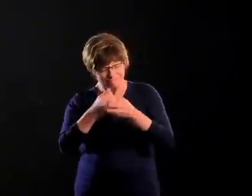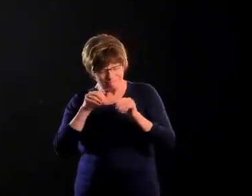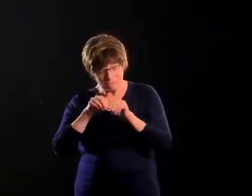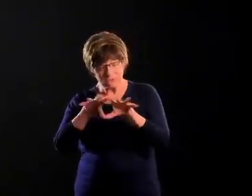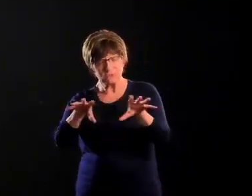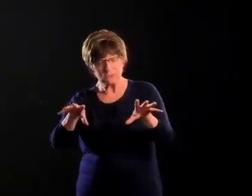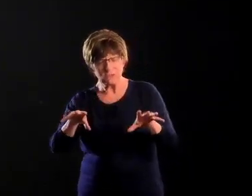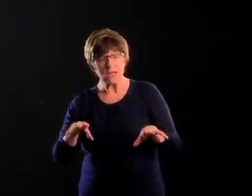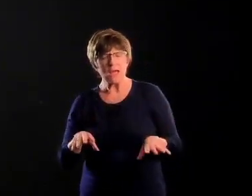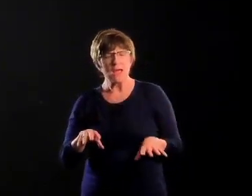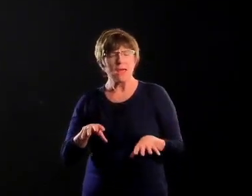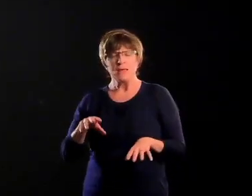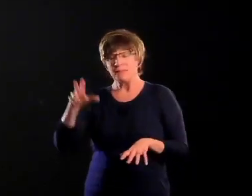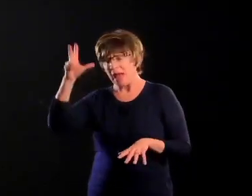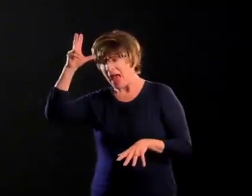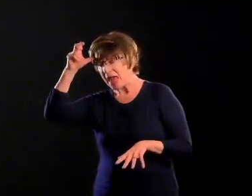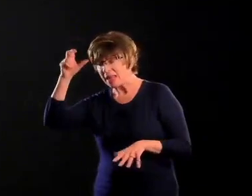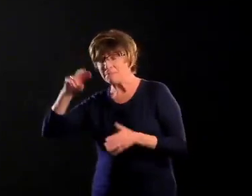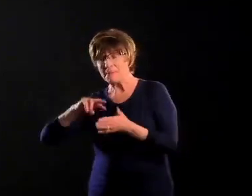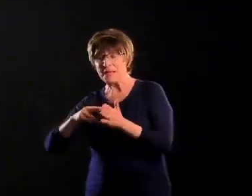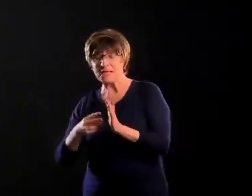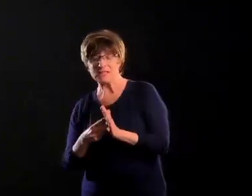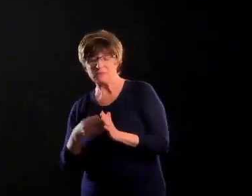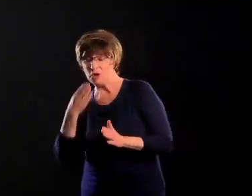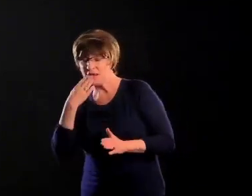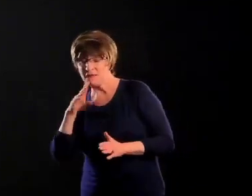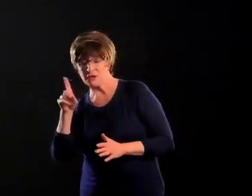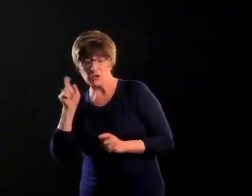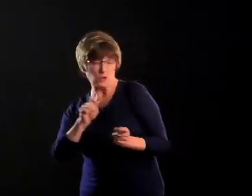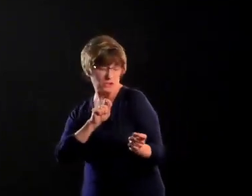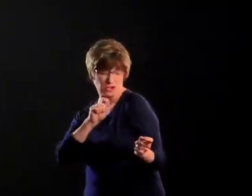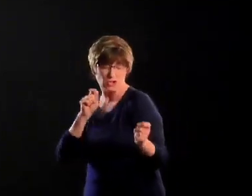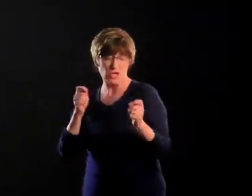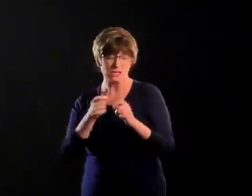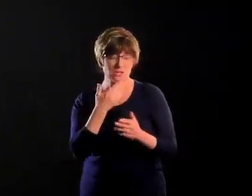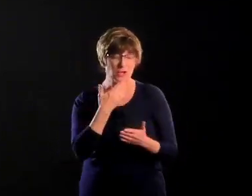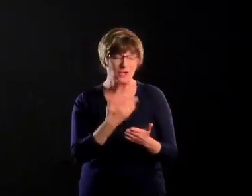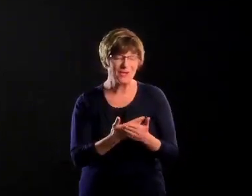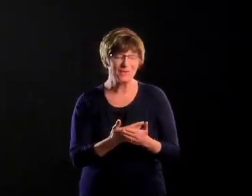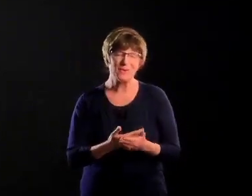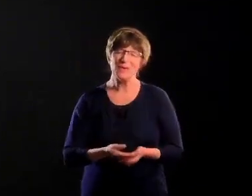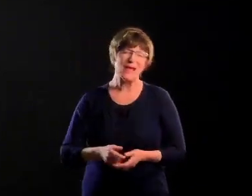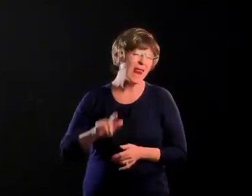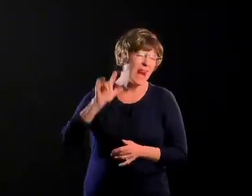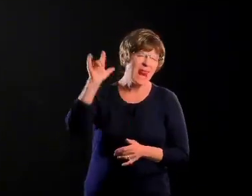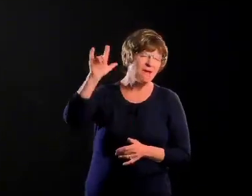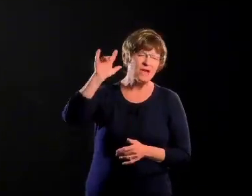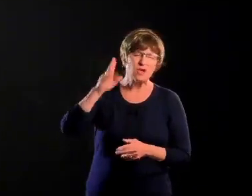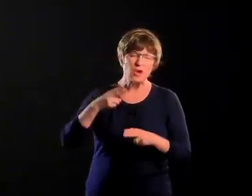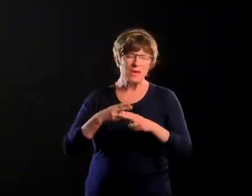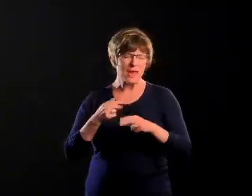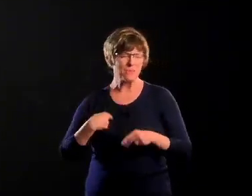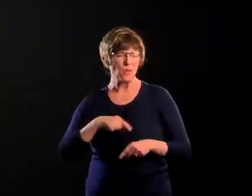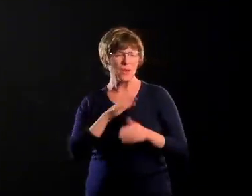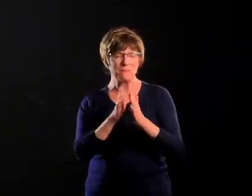evil, that you would turn around for good, Father God. We love you, and it is in your name that we pray,